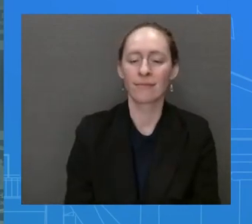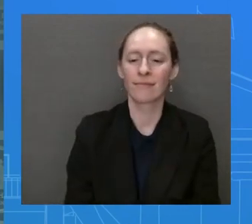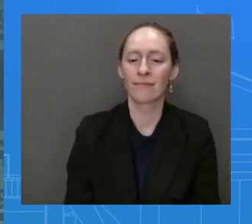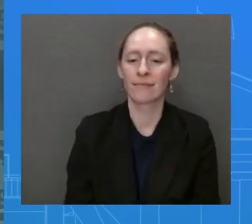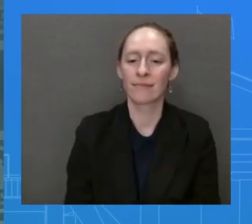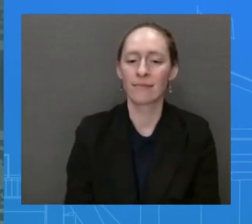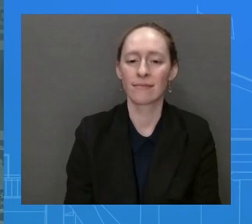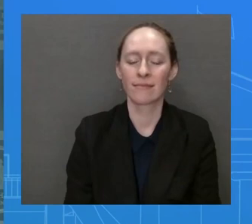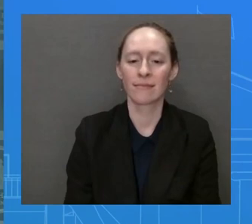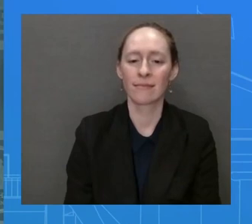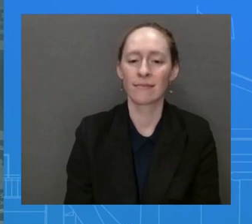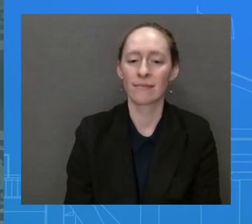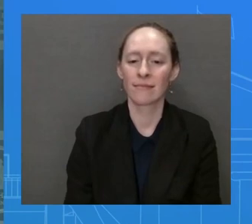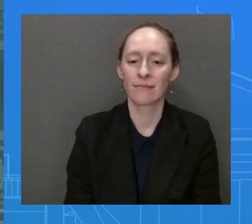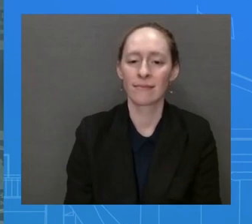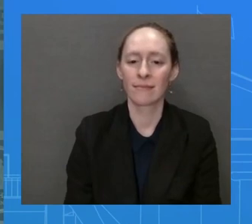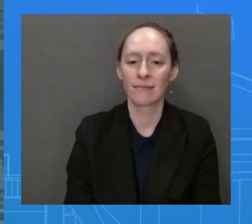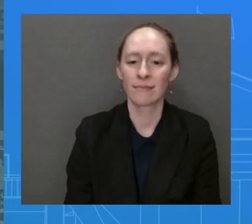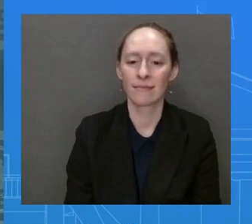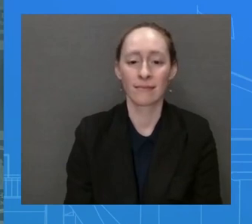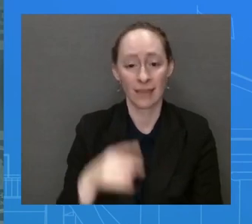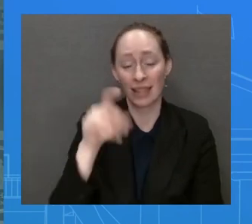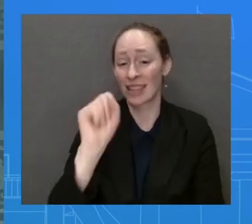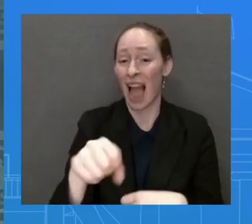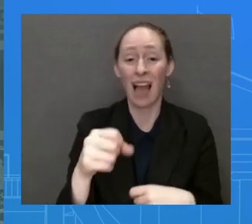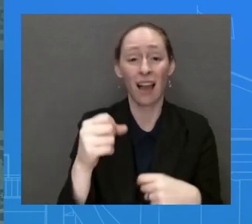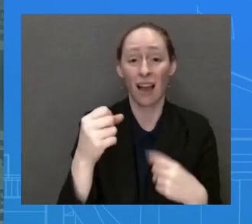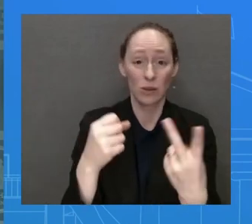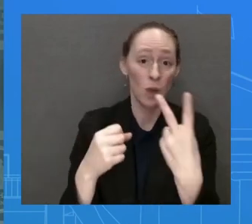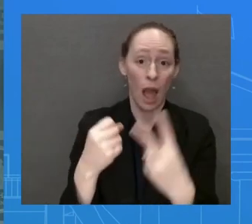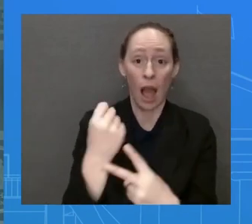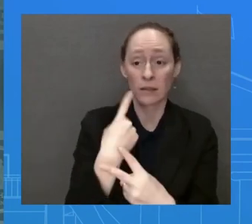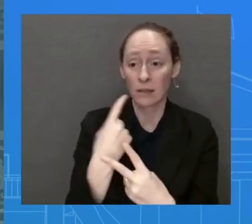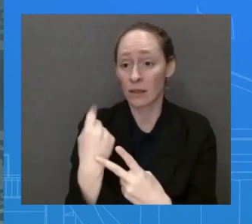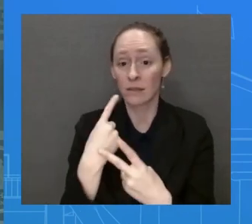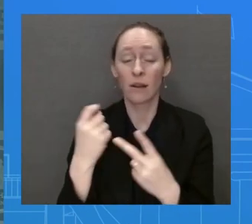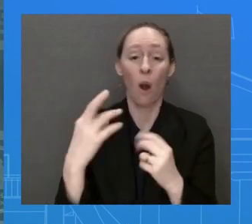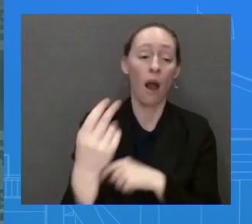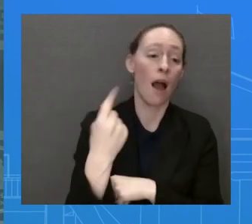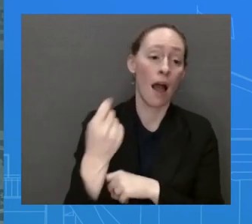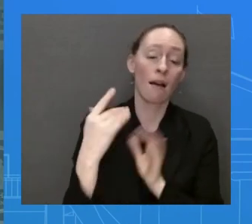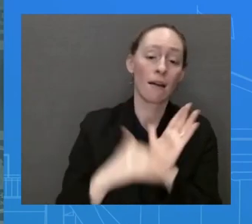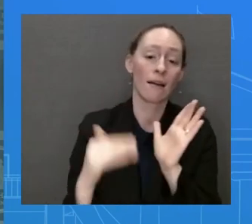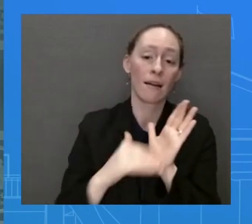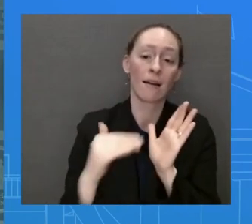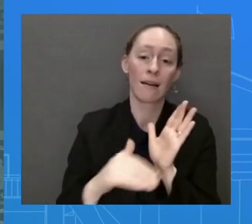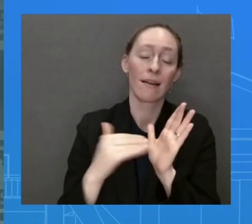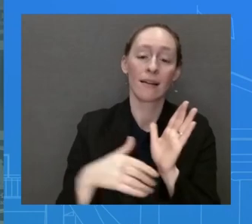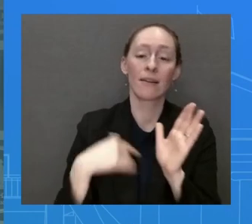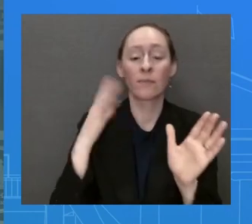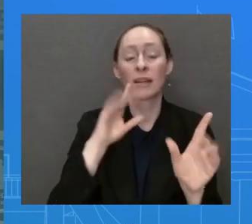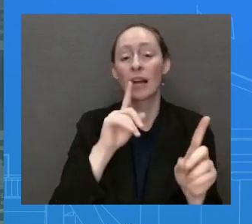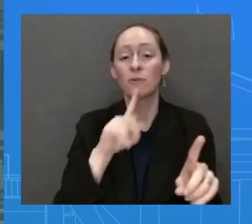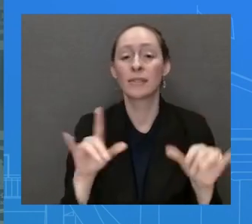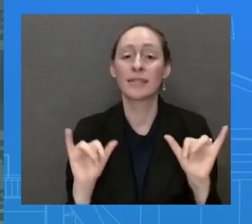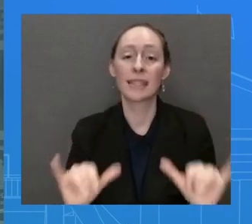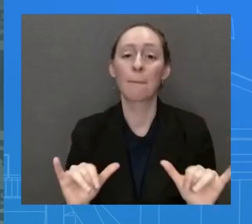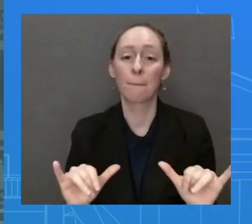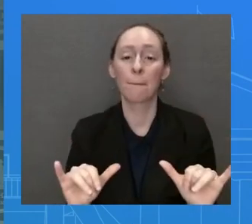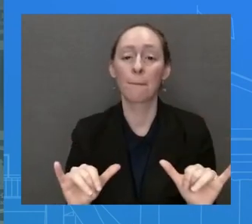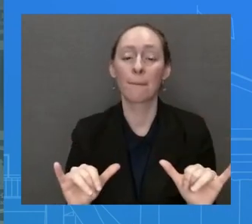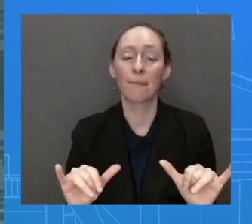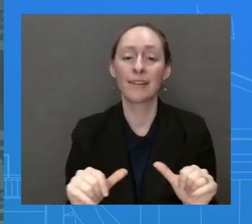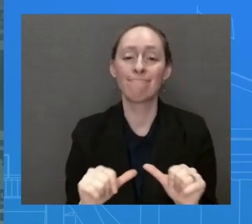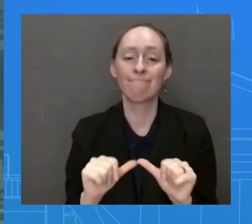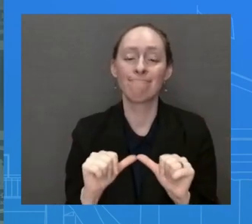your questions as almost every day on this issue. And again, anything else that you may have, anything that's related to